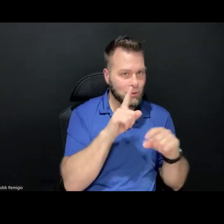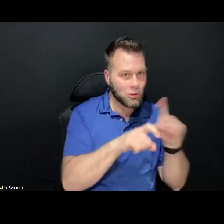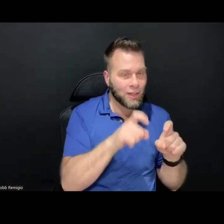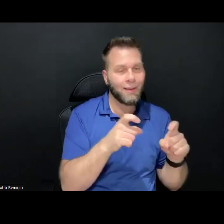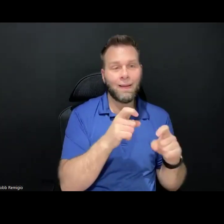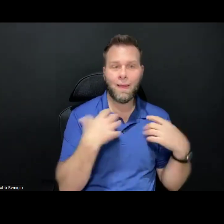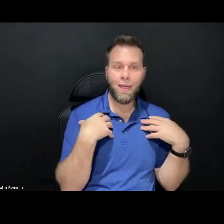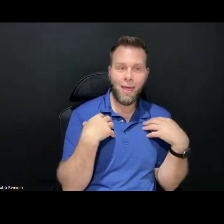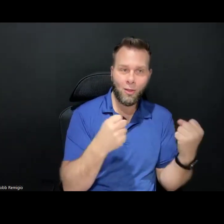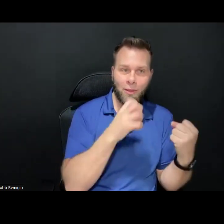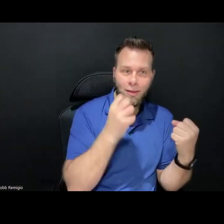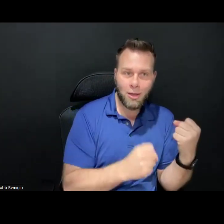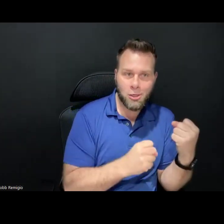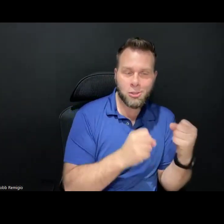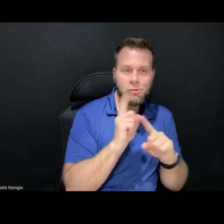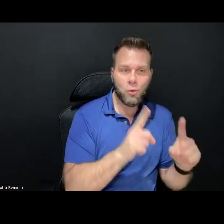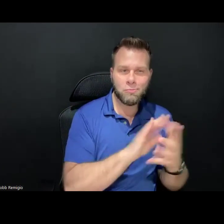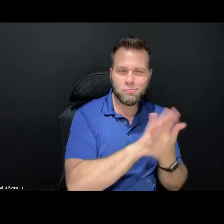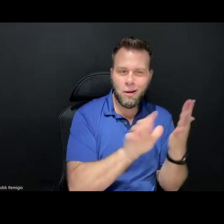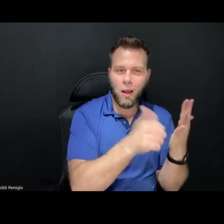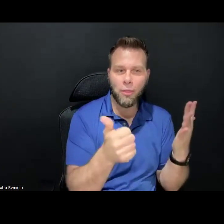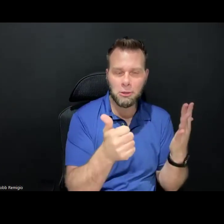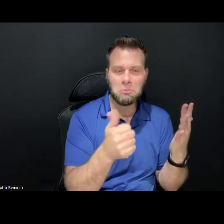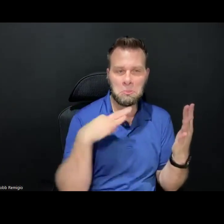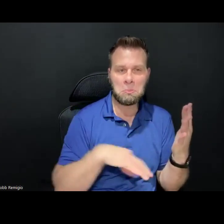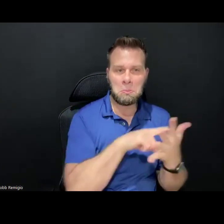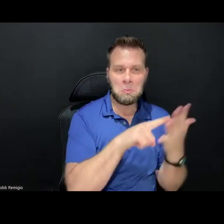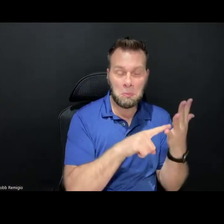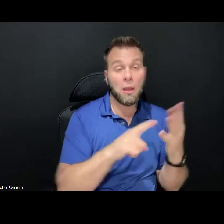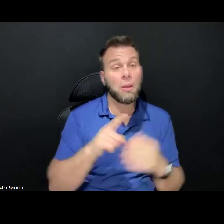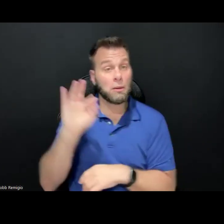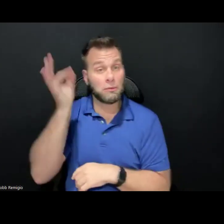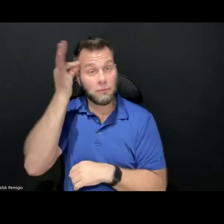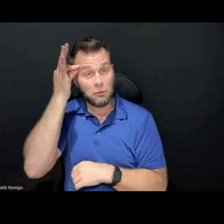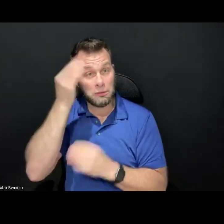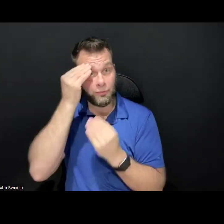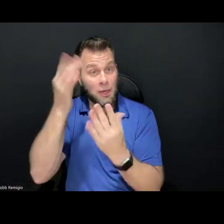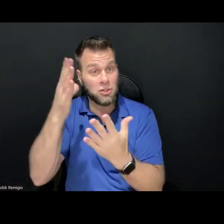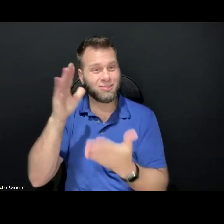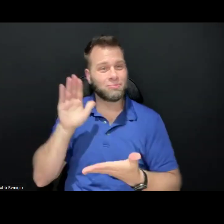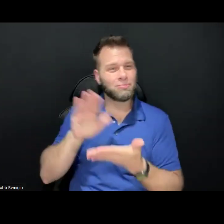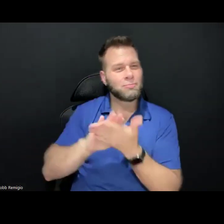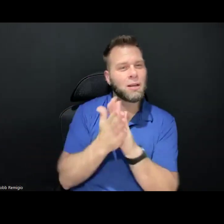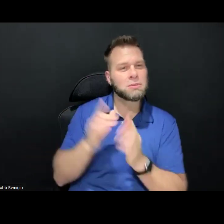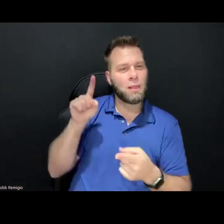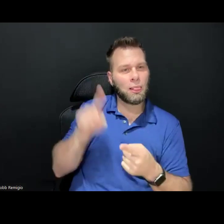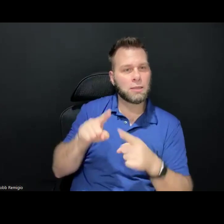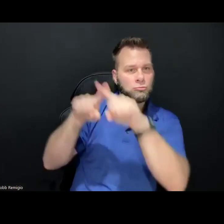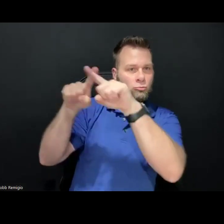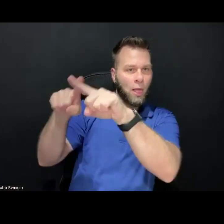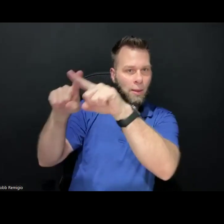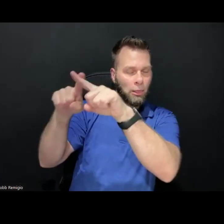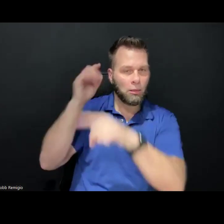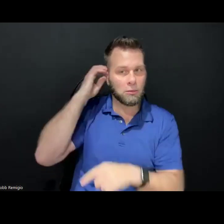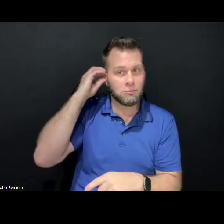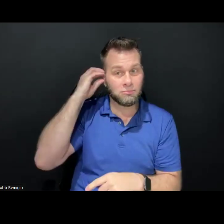others available in Massachusetts. And as the federal data becomes less reliable, I'll say, hopefully